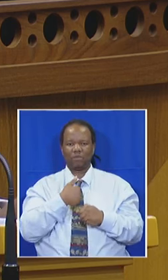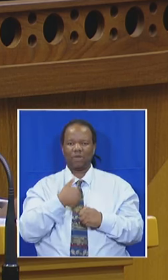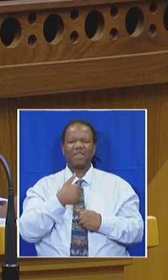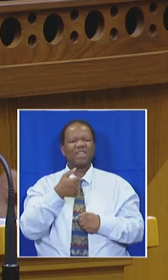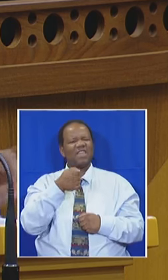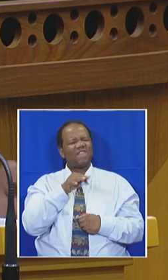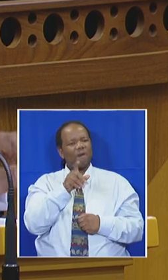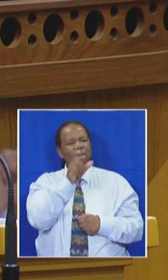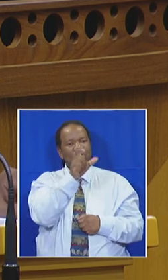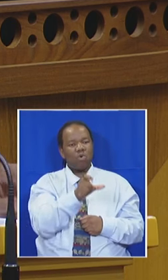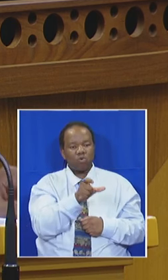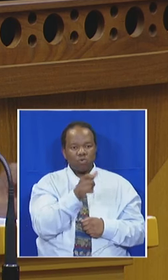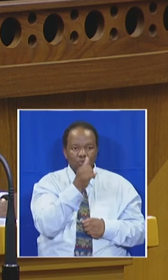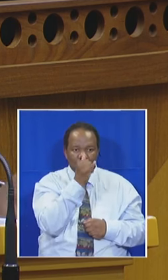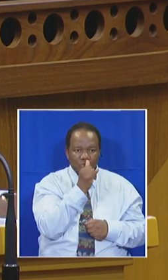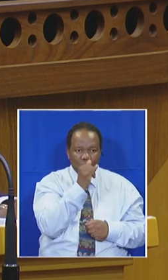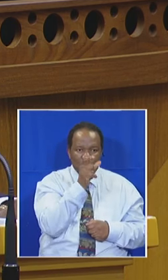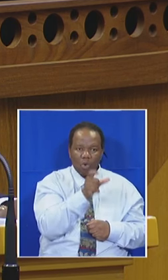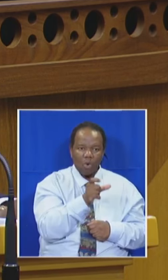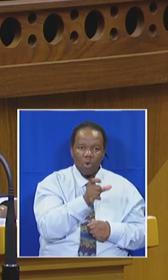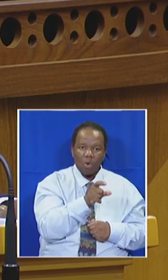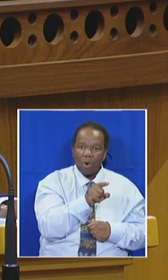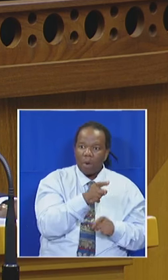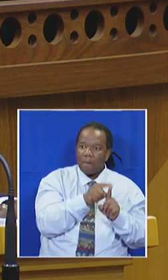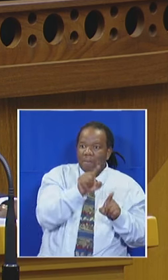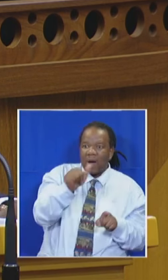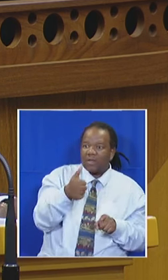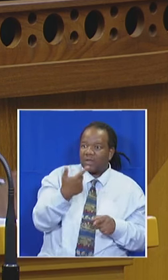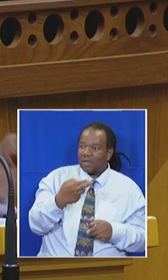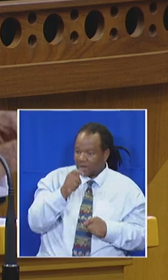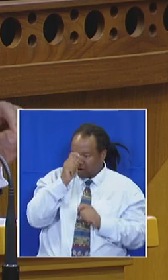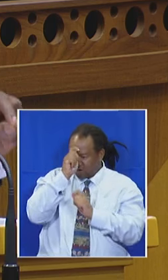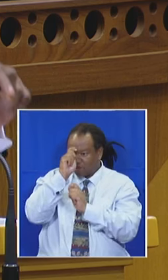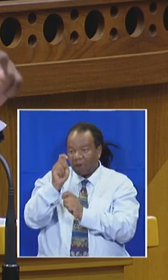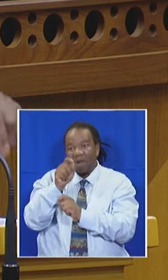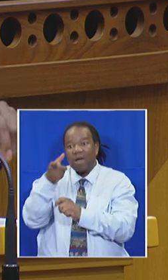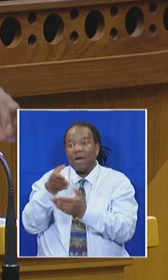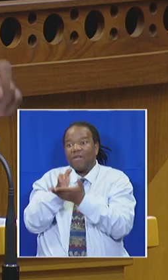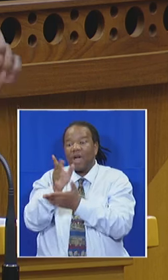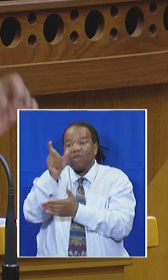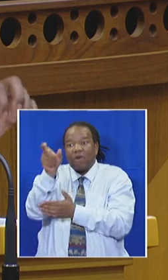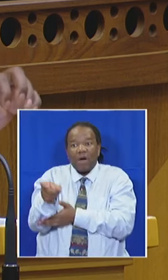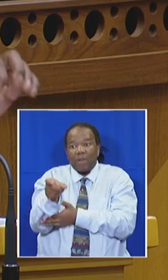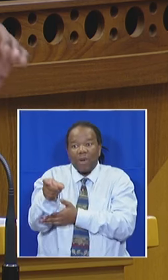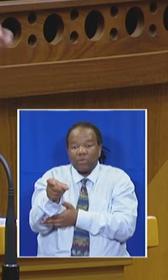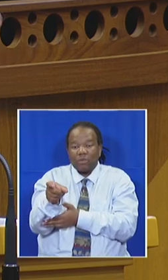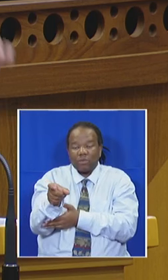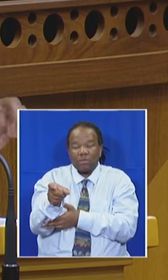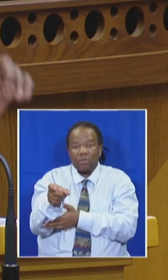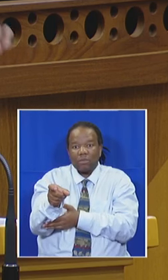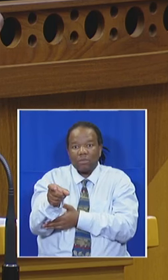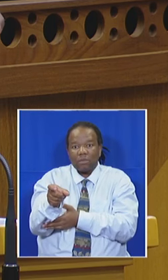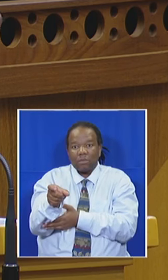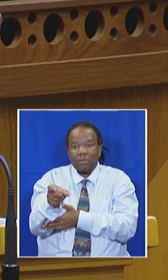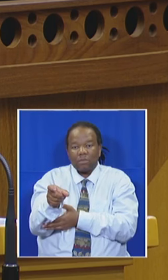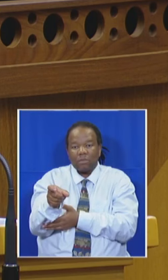perpetrator don't just undermine the right of an individual, but undermine it in the manner that